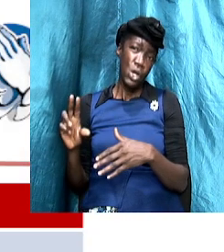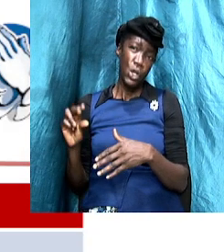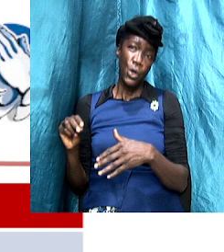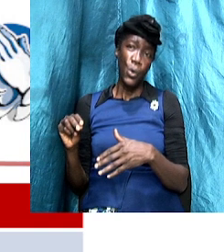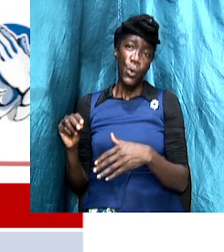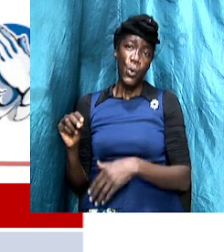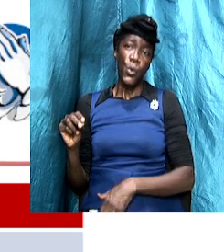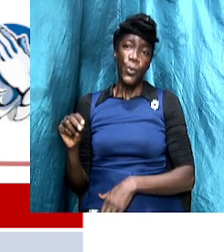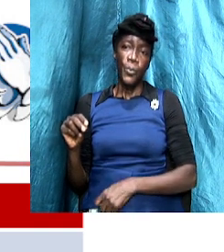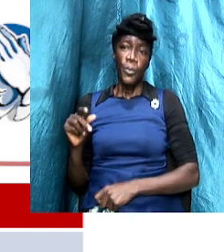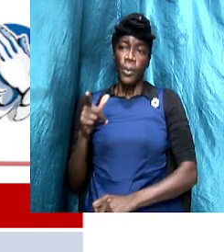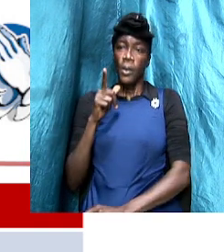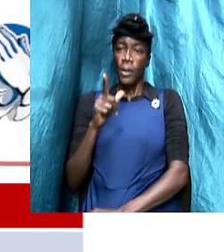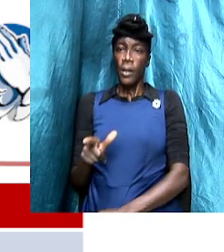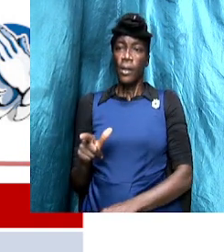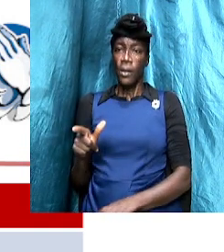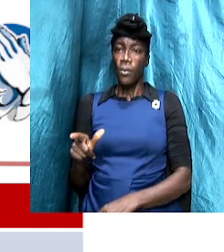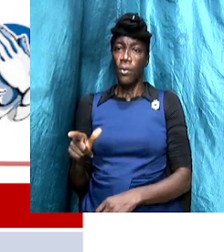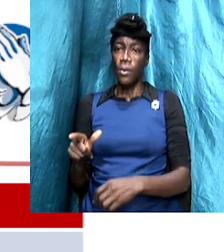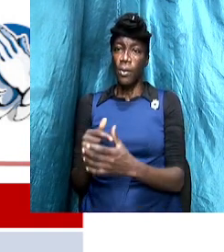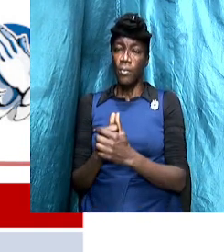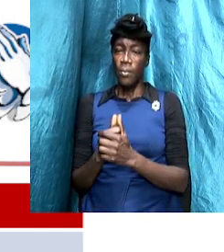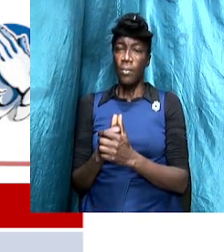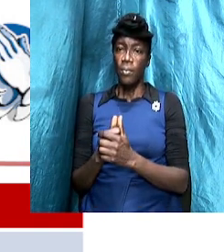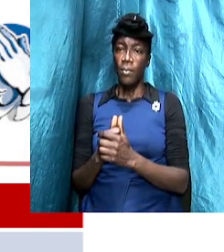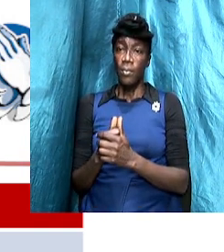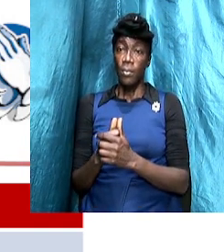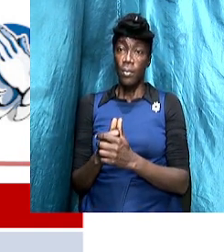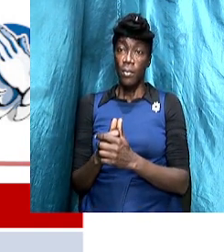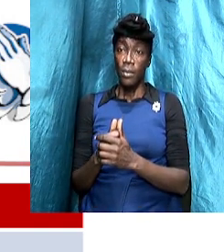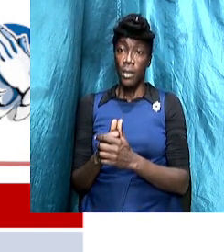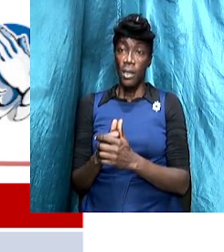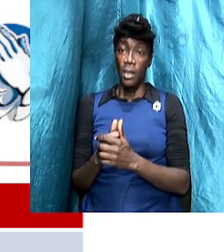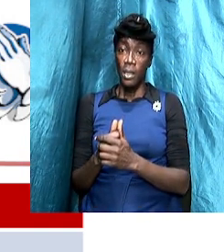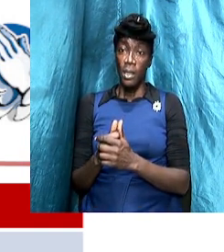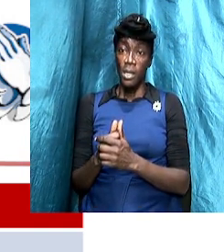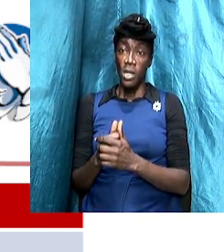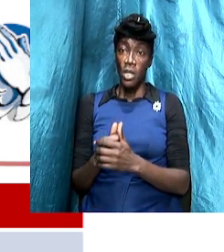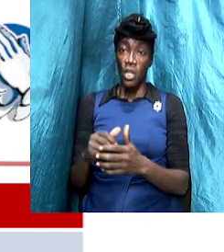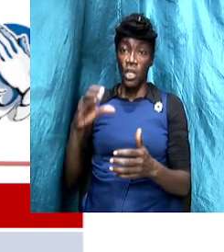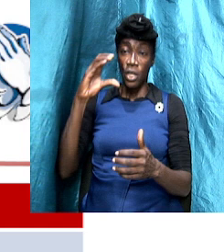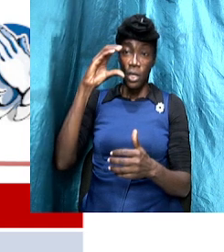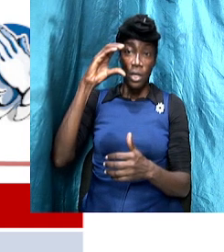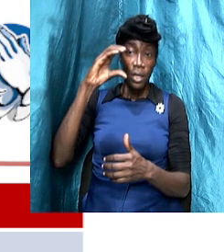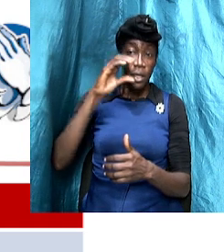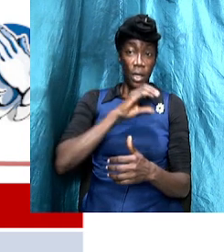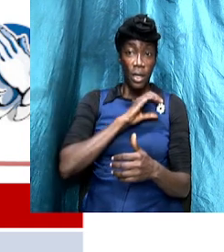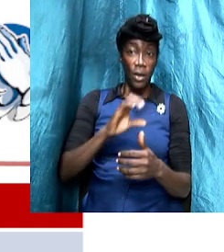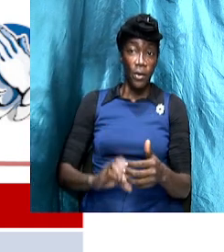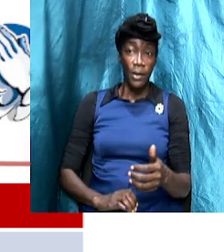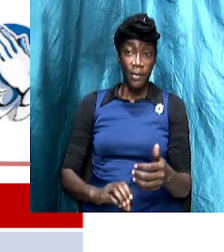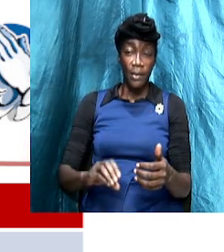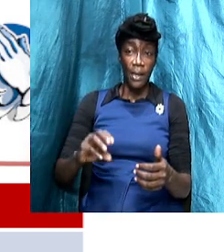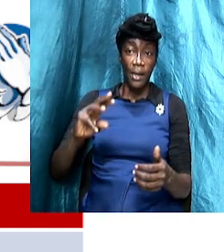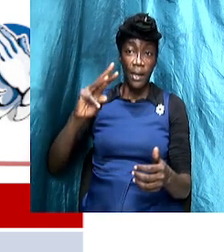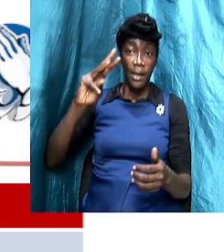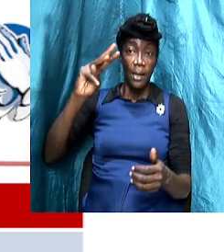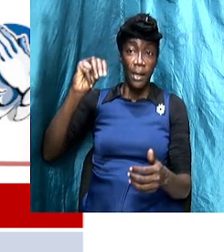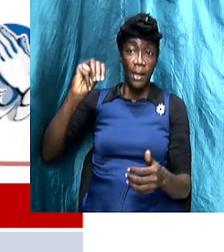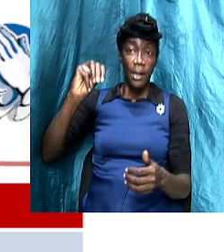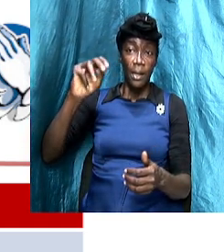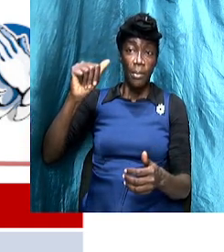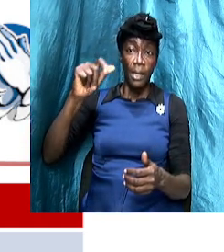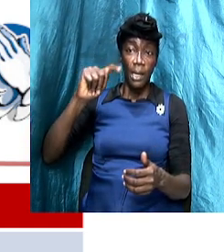So look at the Christian martyrs. Stephen was stoned to death, according to history. Stoned because he was preaching this